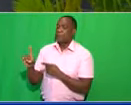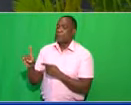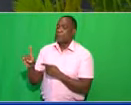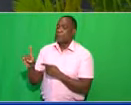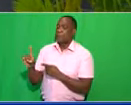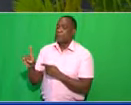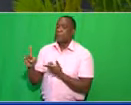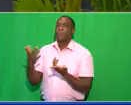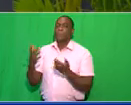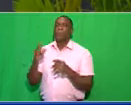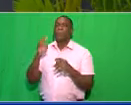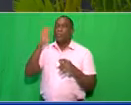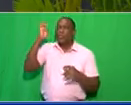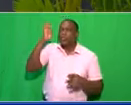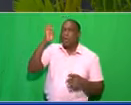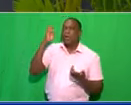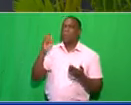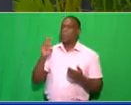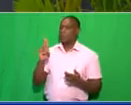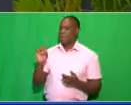the United States and Canada,